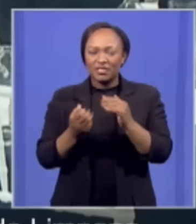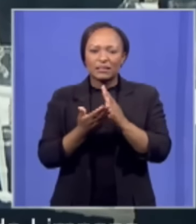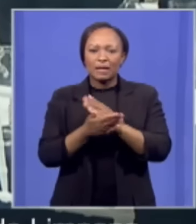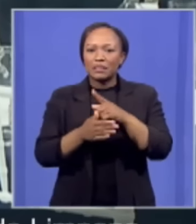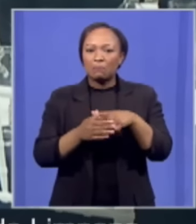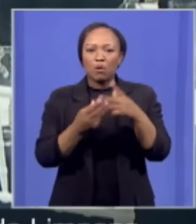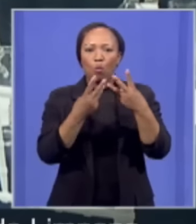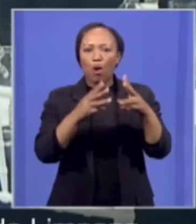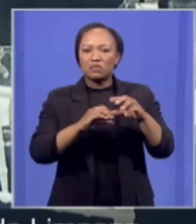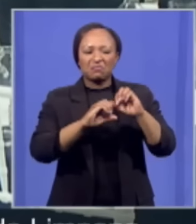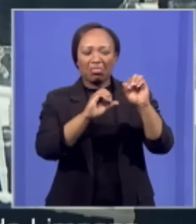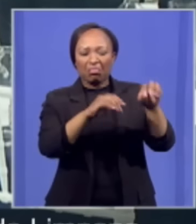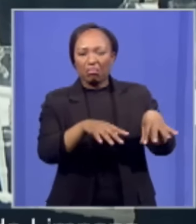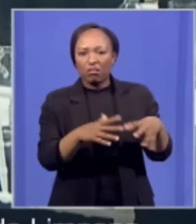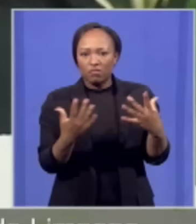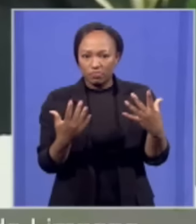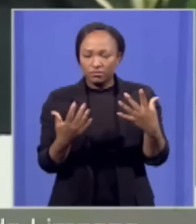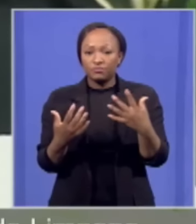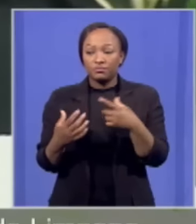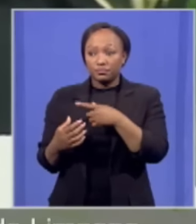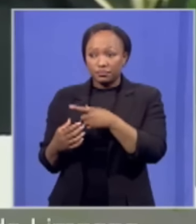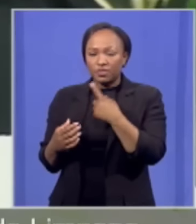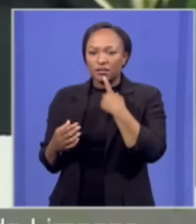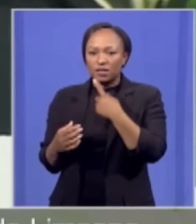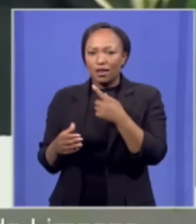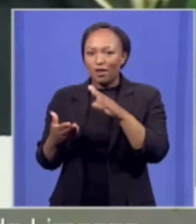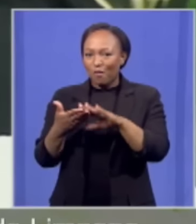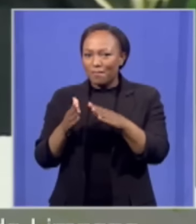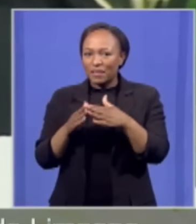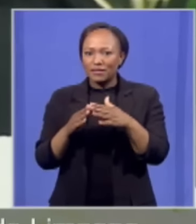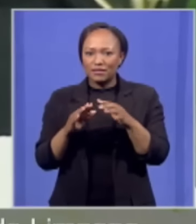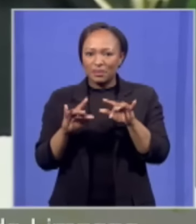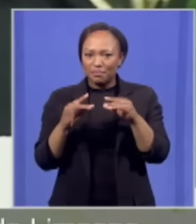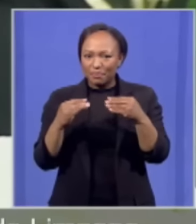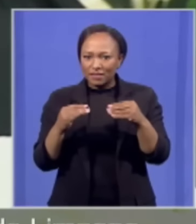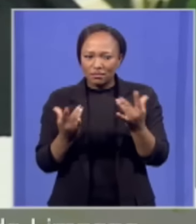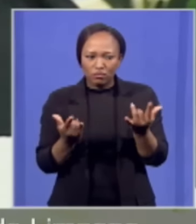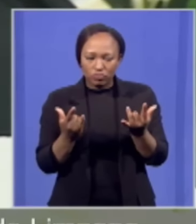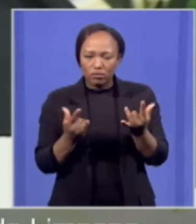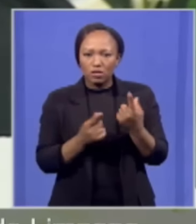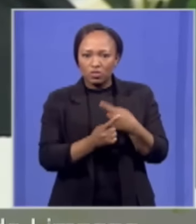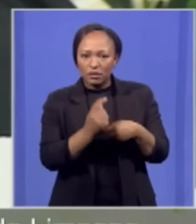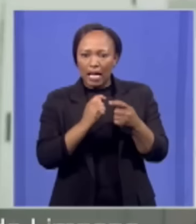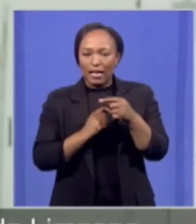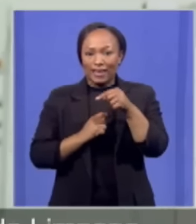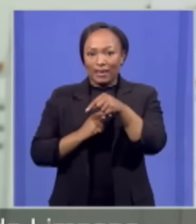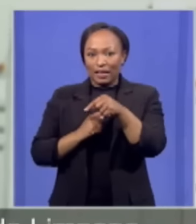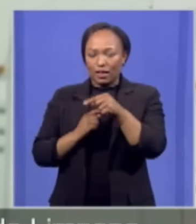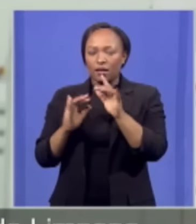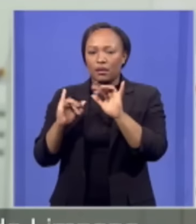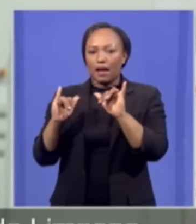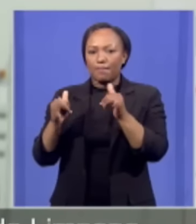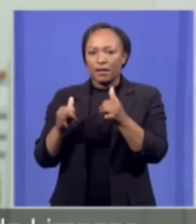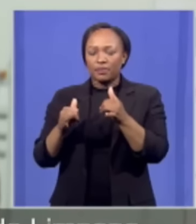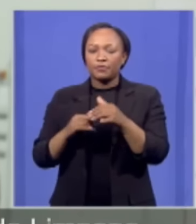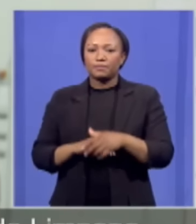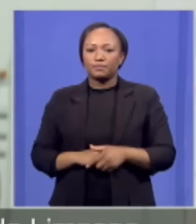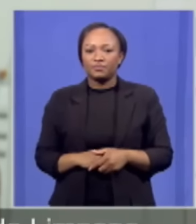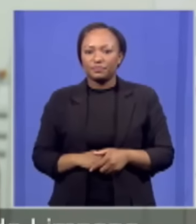Modau o re o tlo dumelela badudi le balemi potlana go ba rekišetša maafokate thui mo kampaning ye. We have cash for